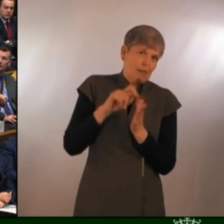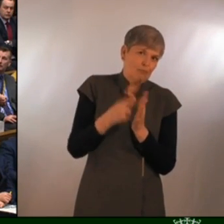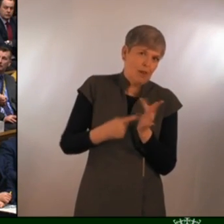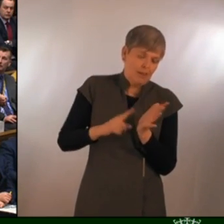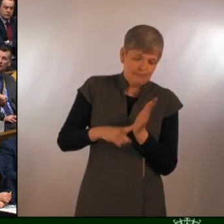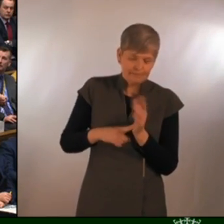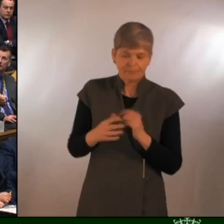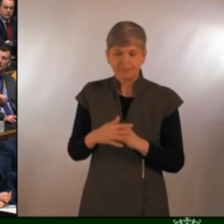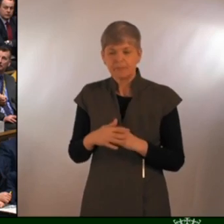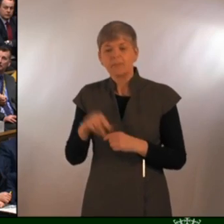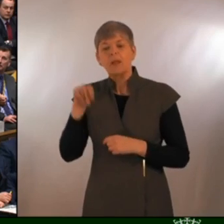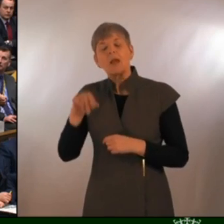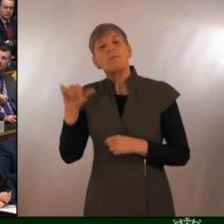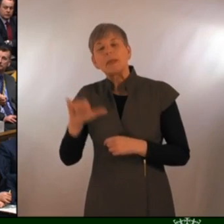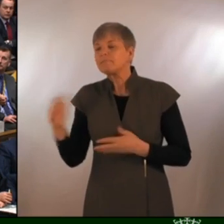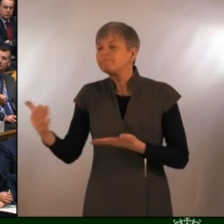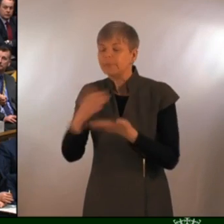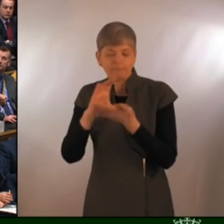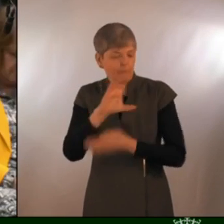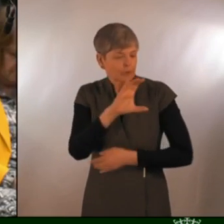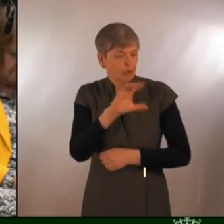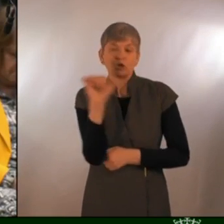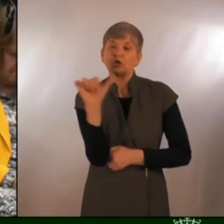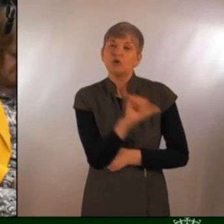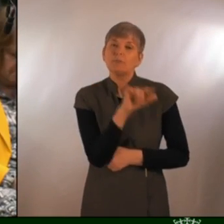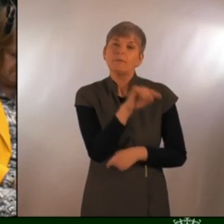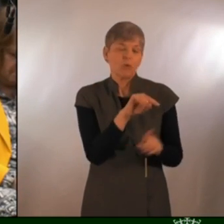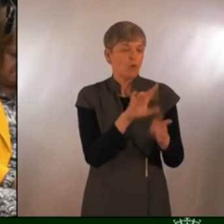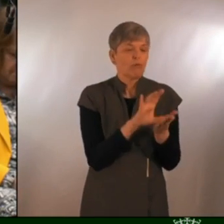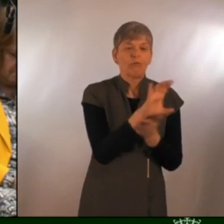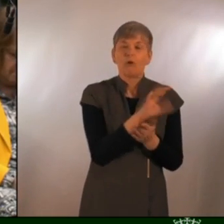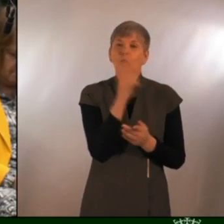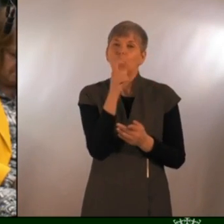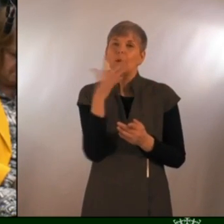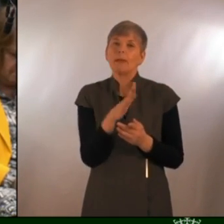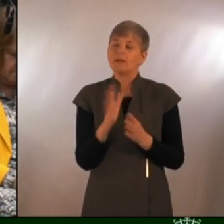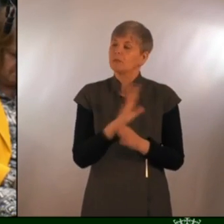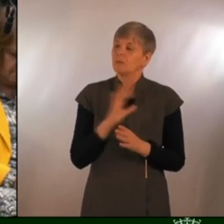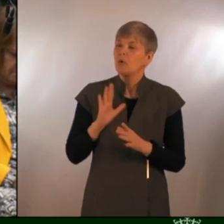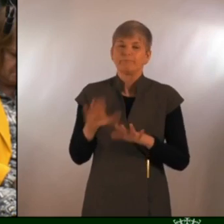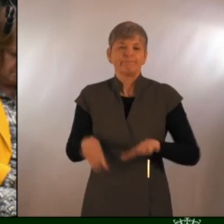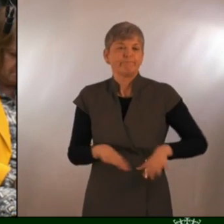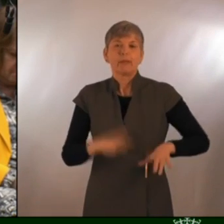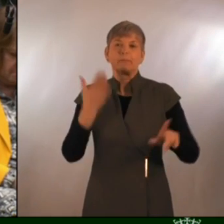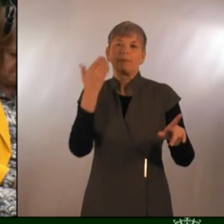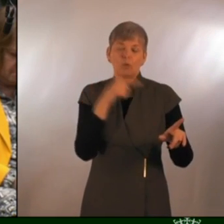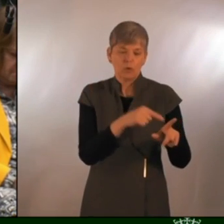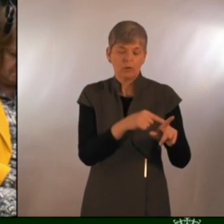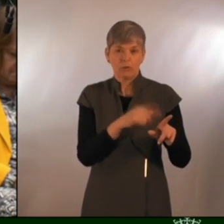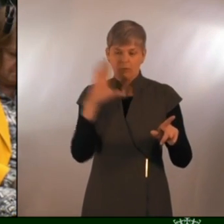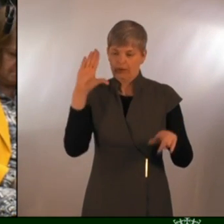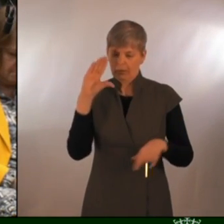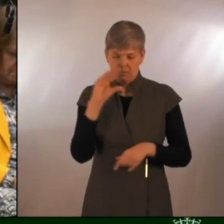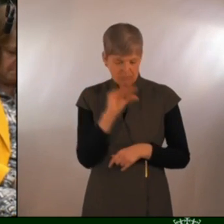for veterans' charities. This has resulted in severely reduced services by Combat Stress,